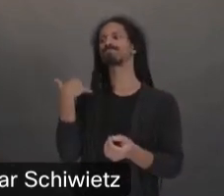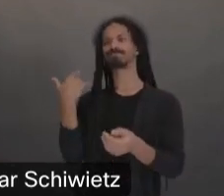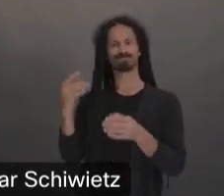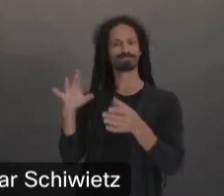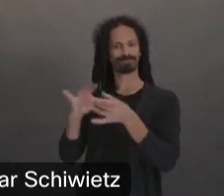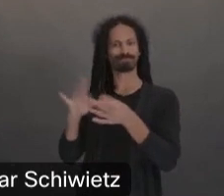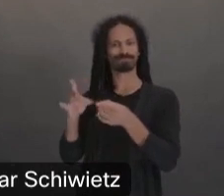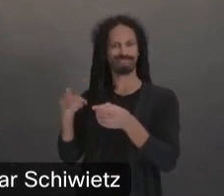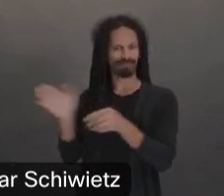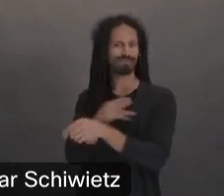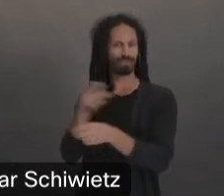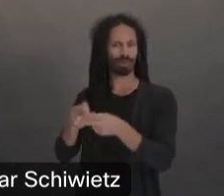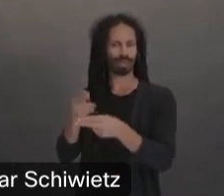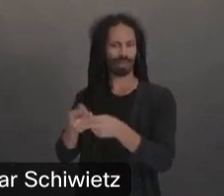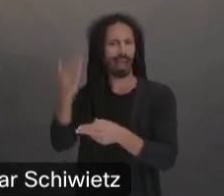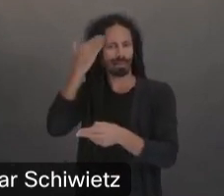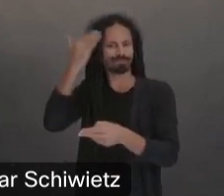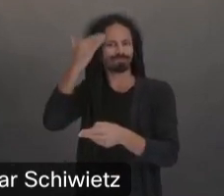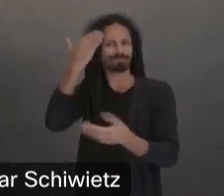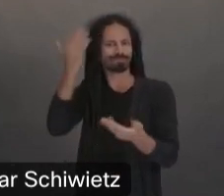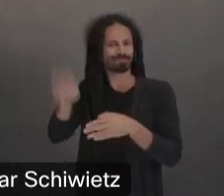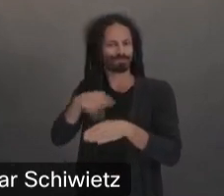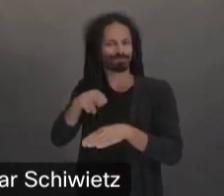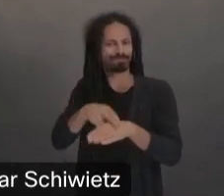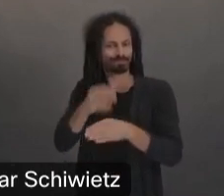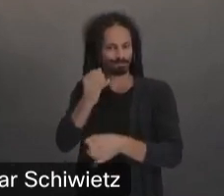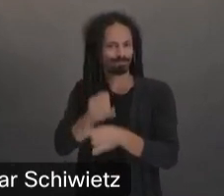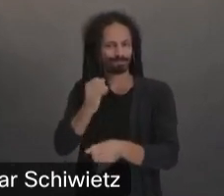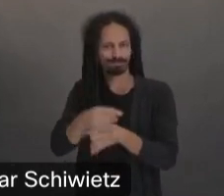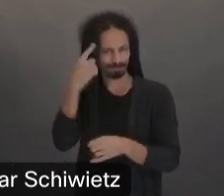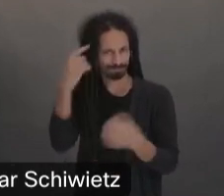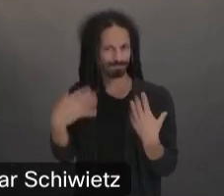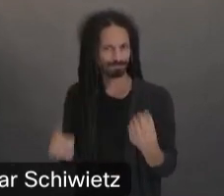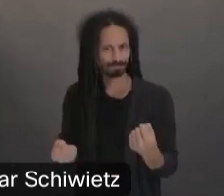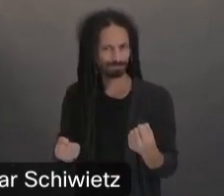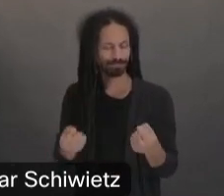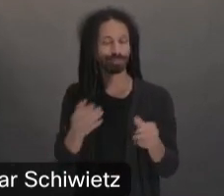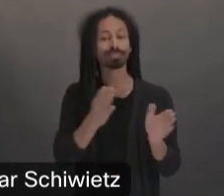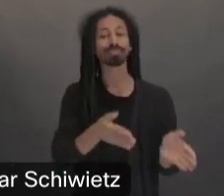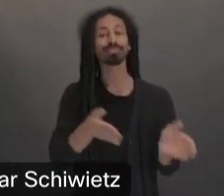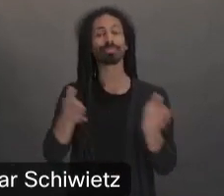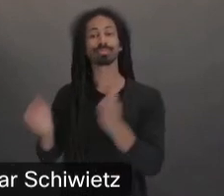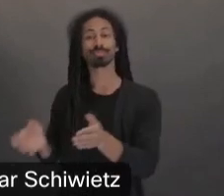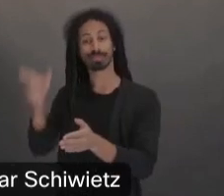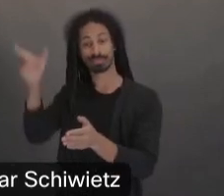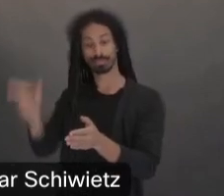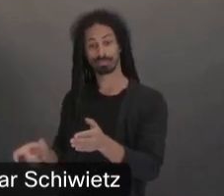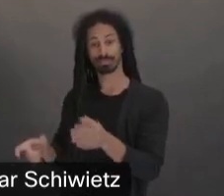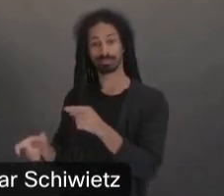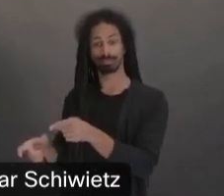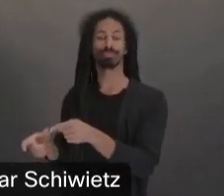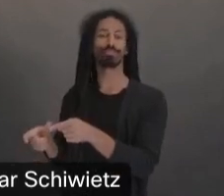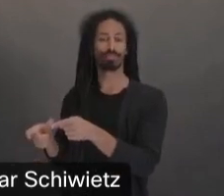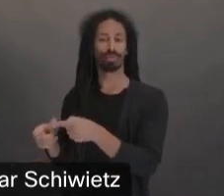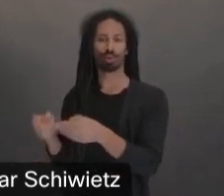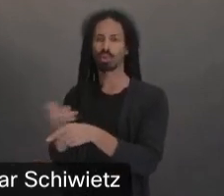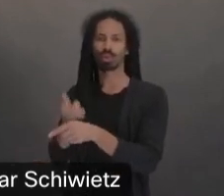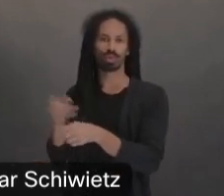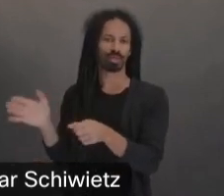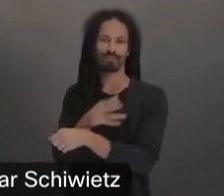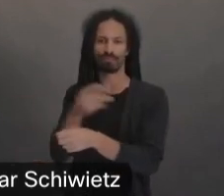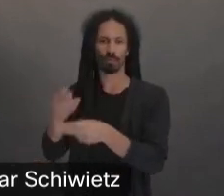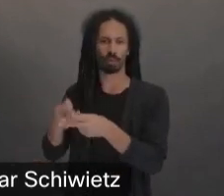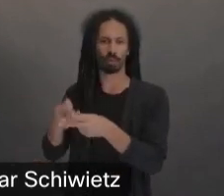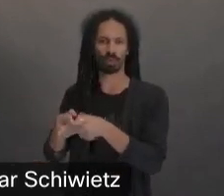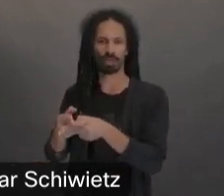narrative form, do you see that we don't use the square brackets because we have the National Institute of Mental Health